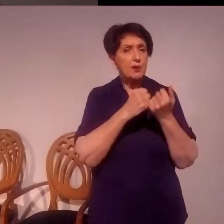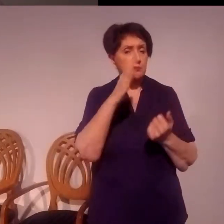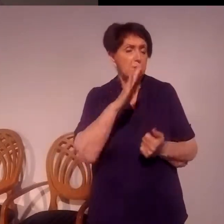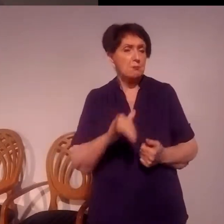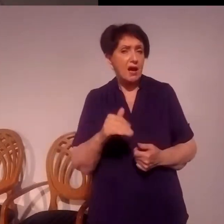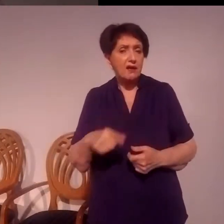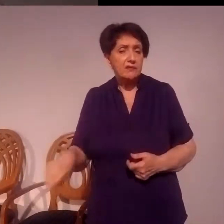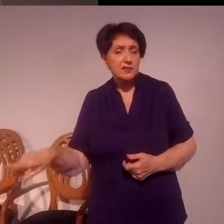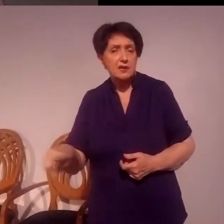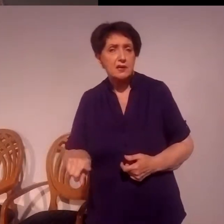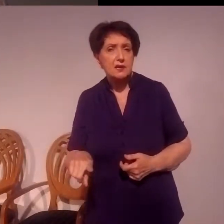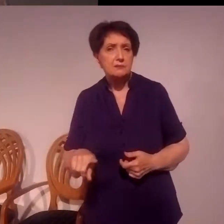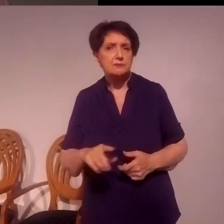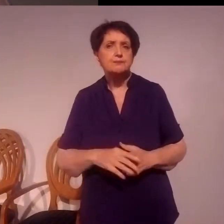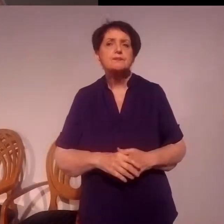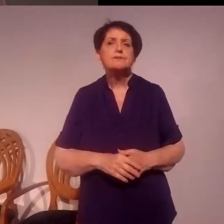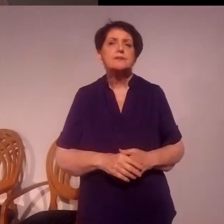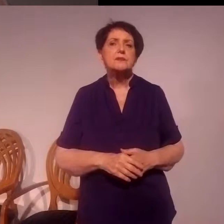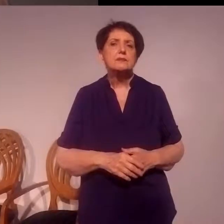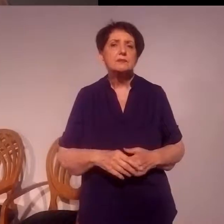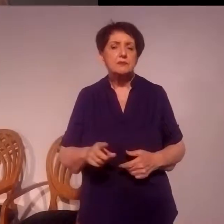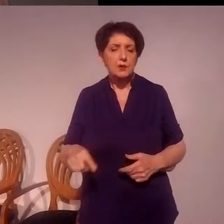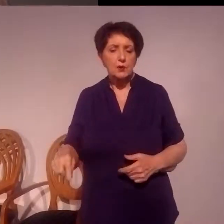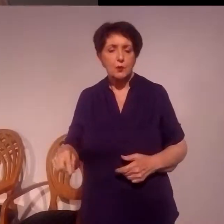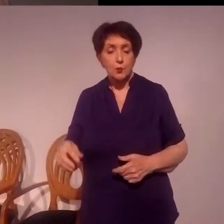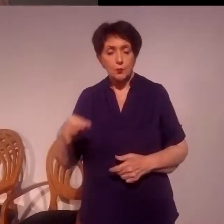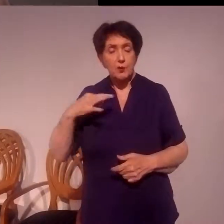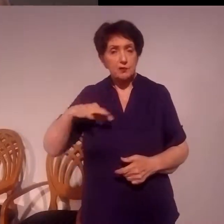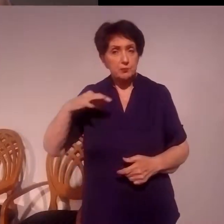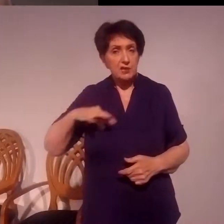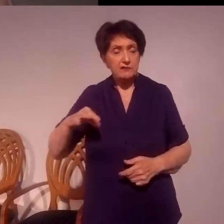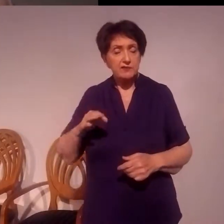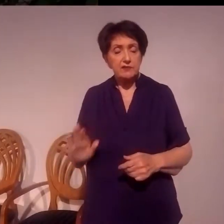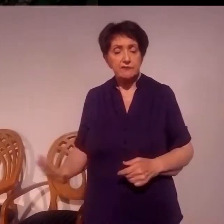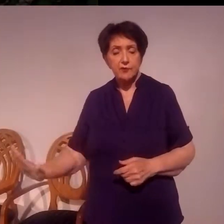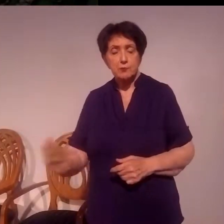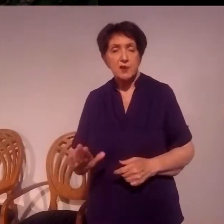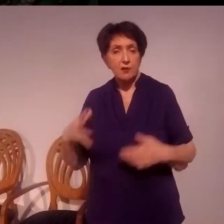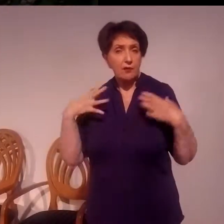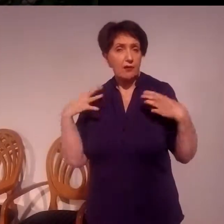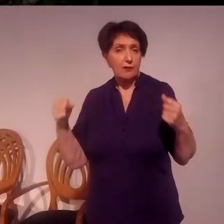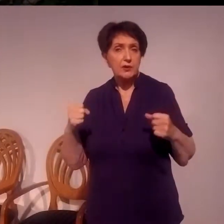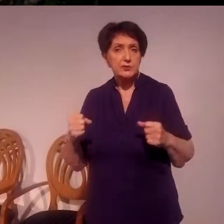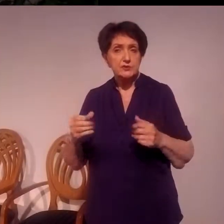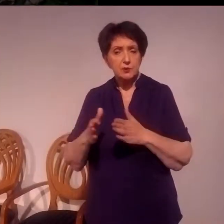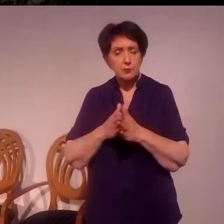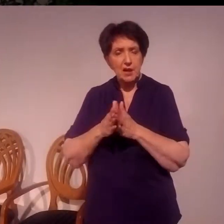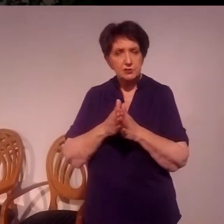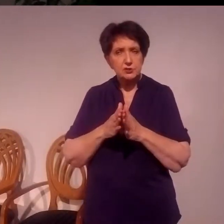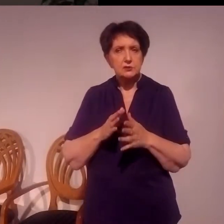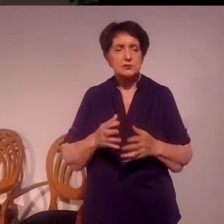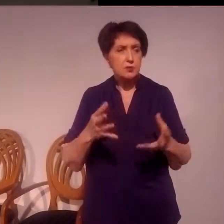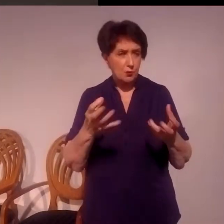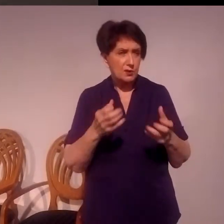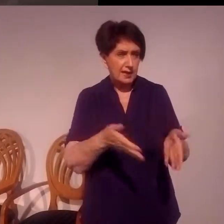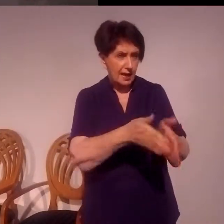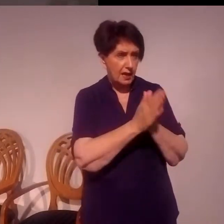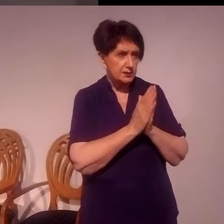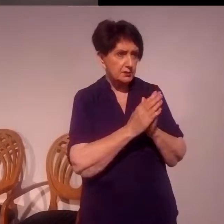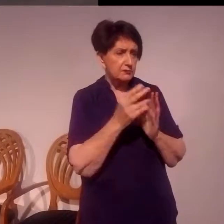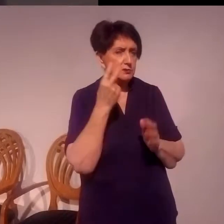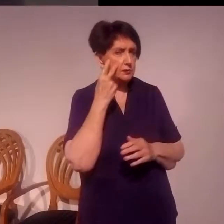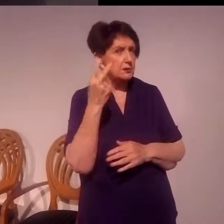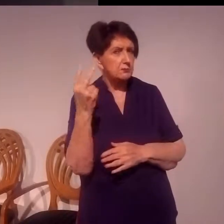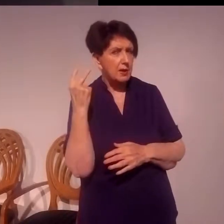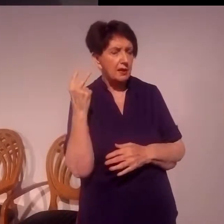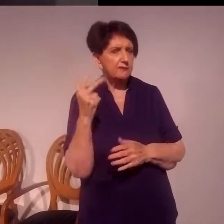this passion and this courage, we have benefited from it in this body. So I want to ask you to reflect just